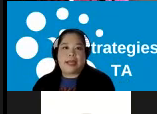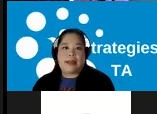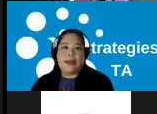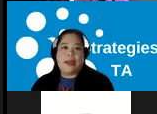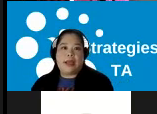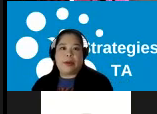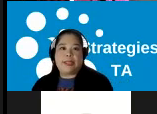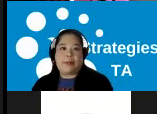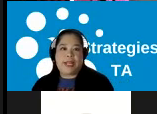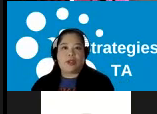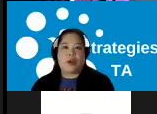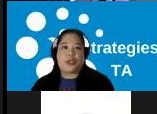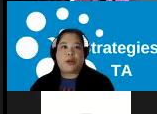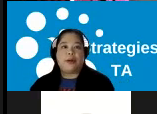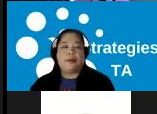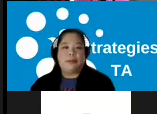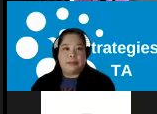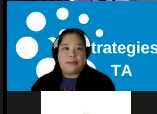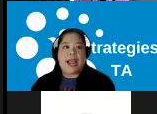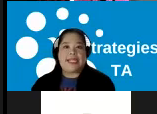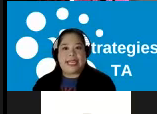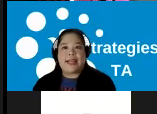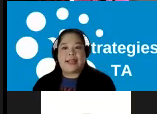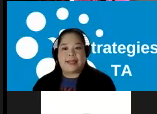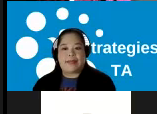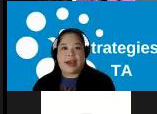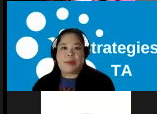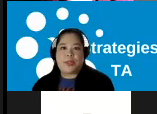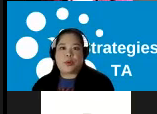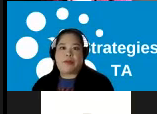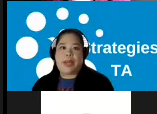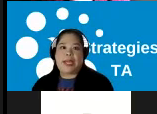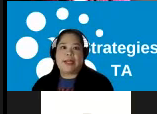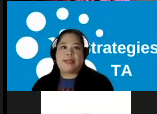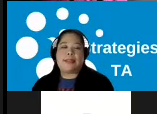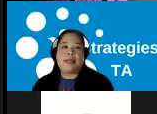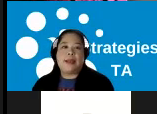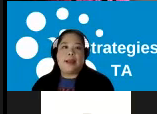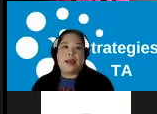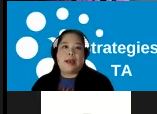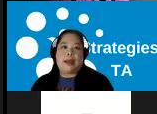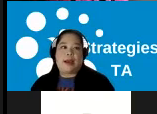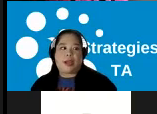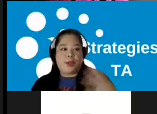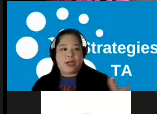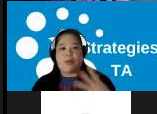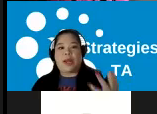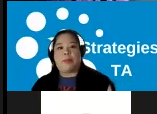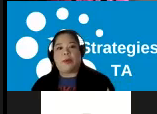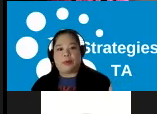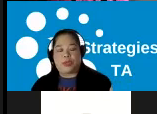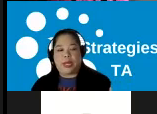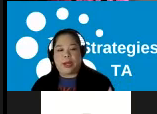I think it brings up these larger ideas of how do we sort of make this a